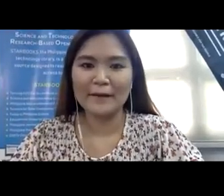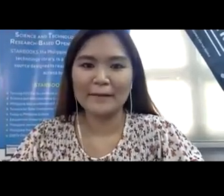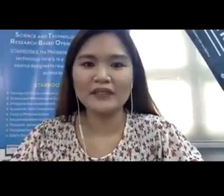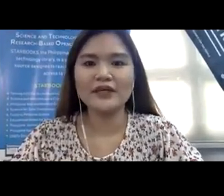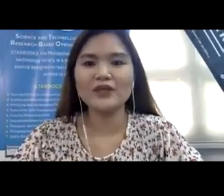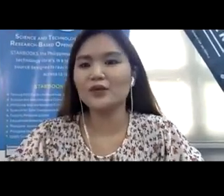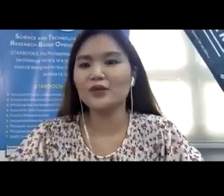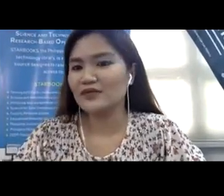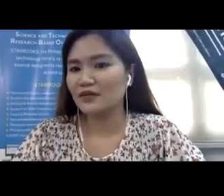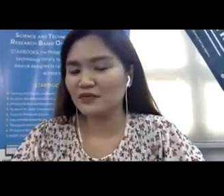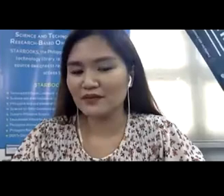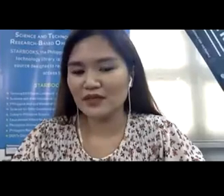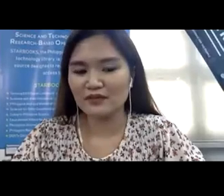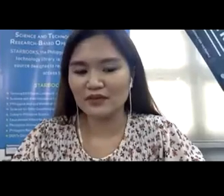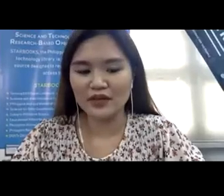Please encode